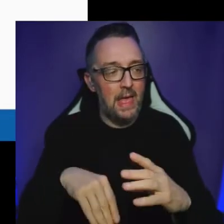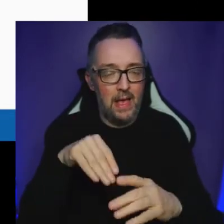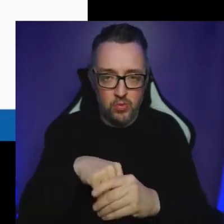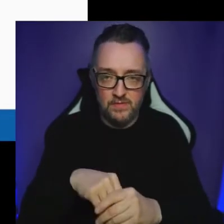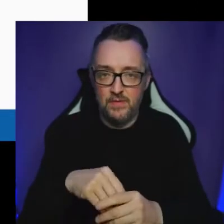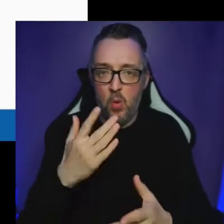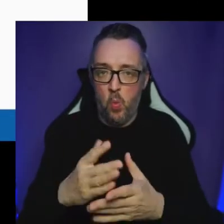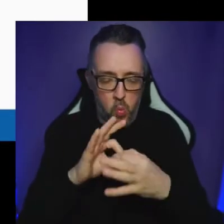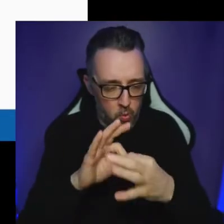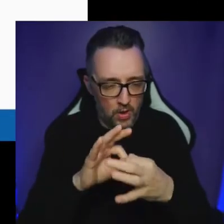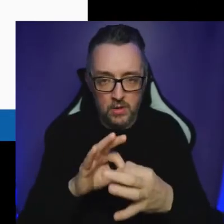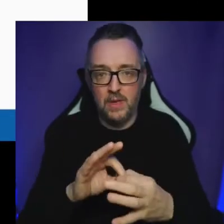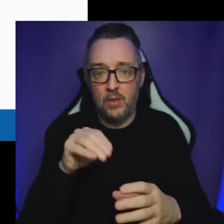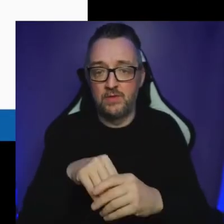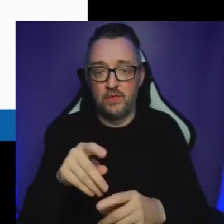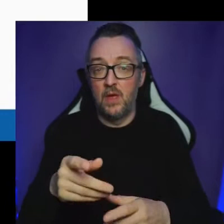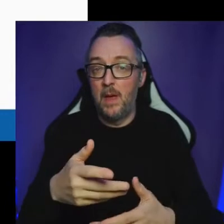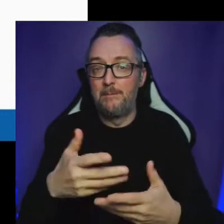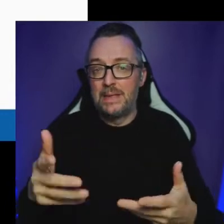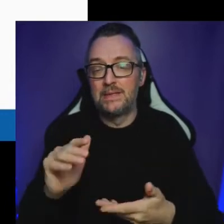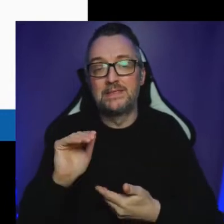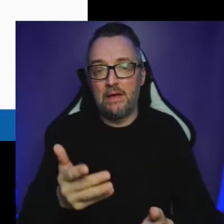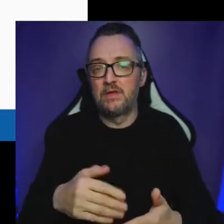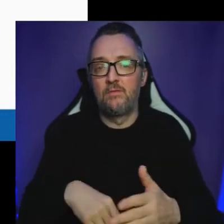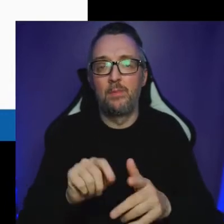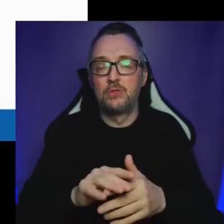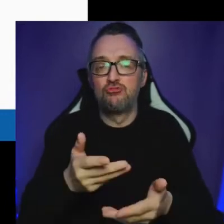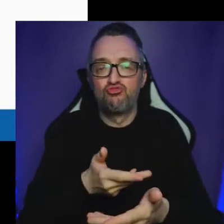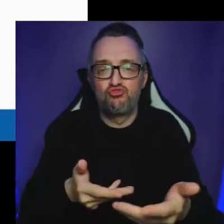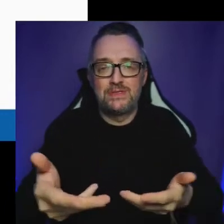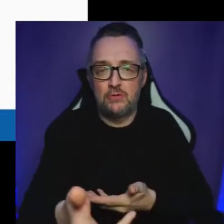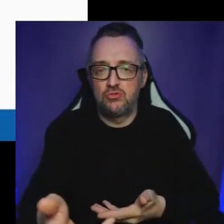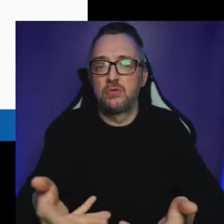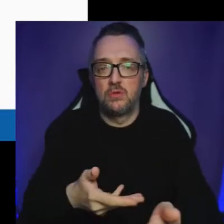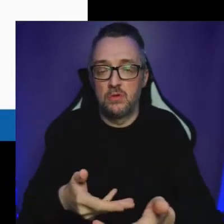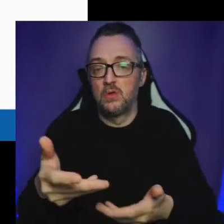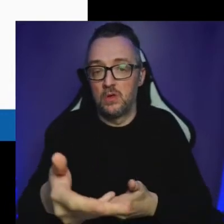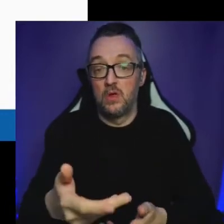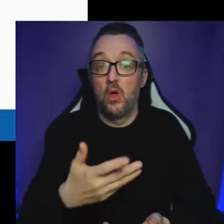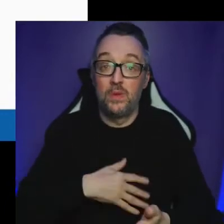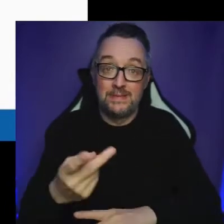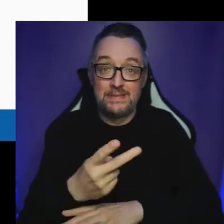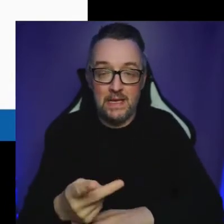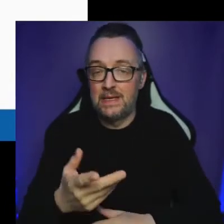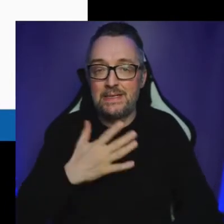inclusively. So these are large transactional services, and in order to design those, we need to get people involved in